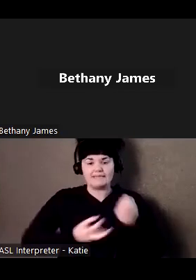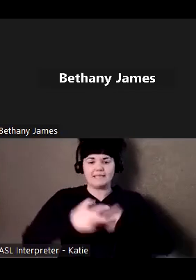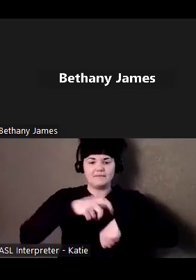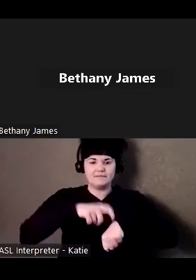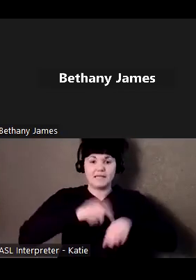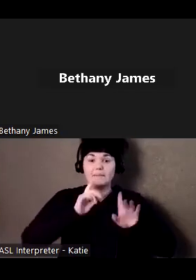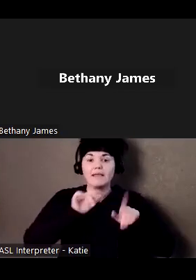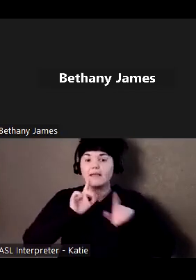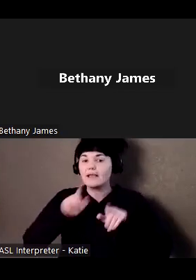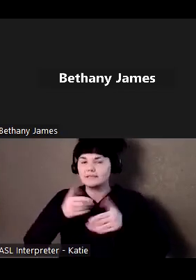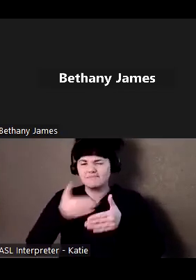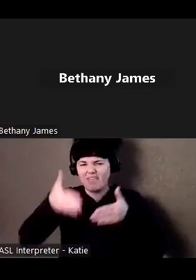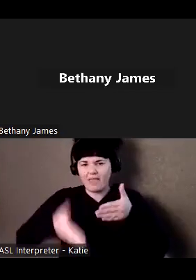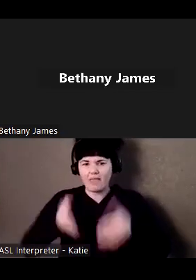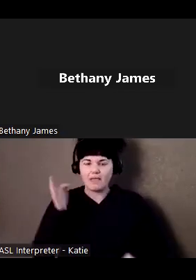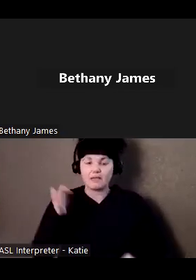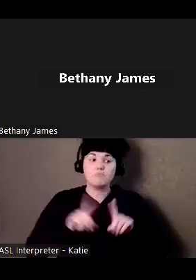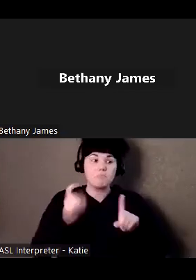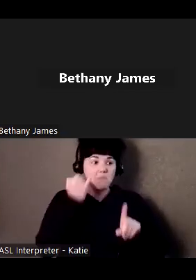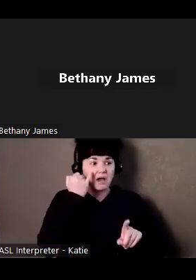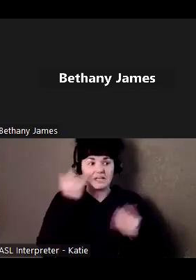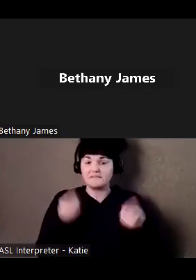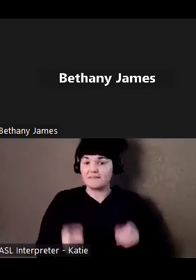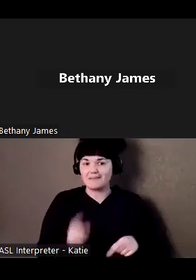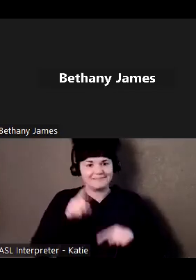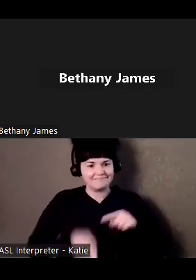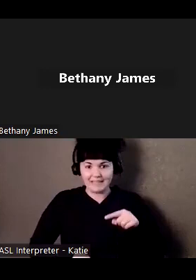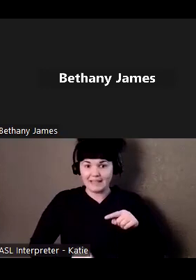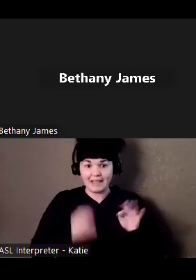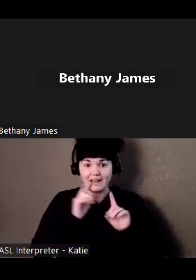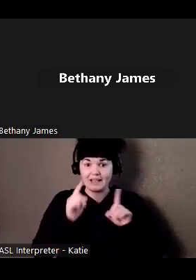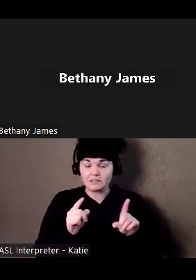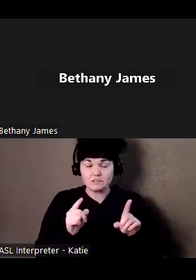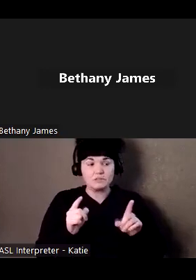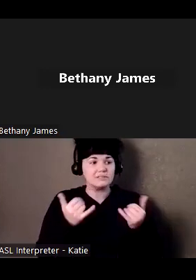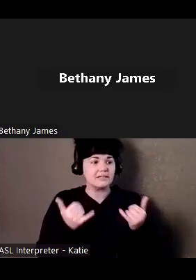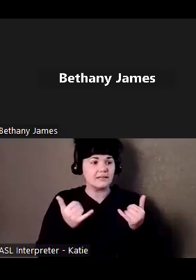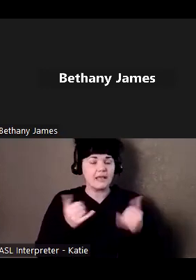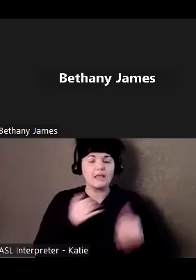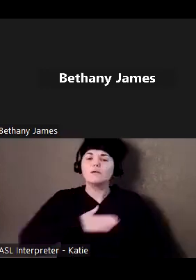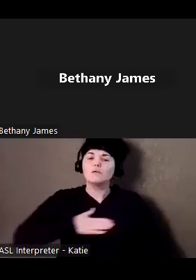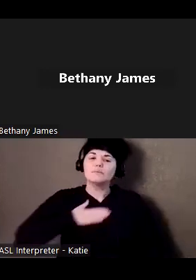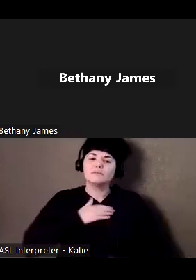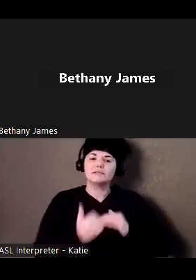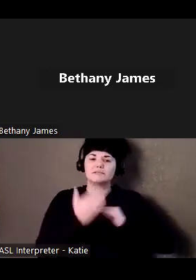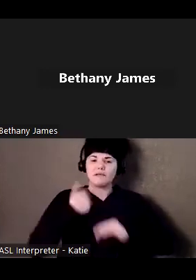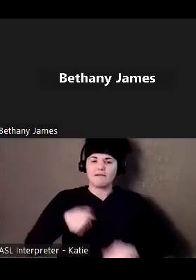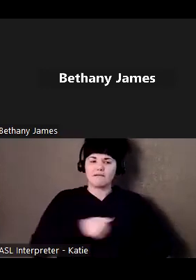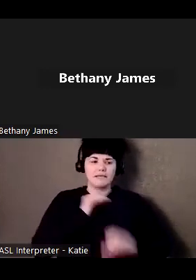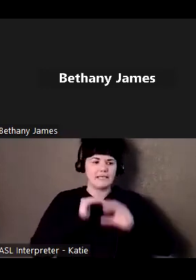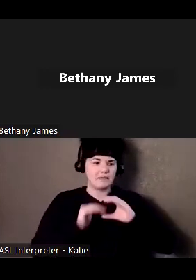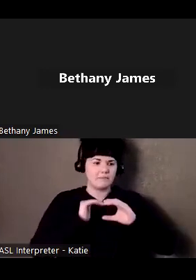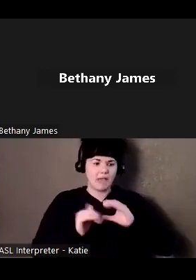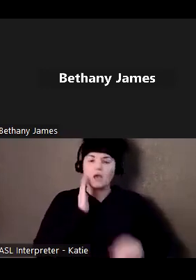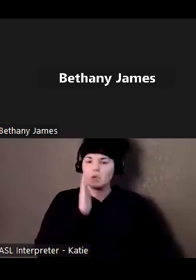end. But if for some reason we're not able to get to the questions today, then please email us and we'll